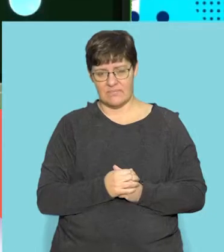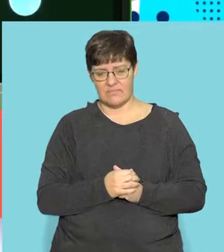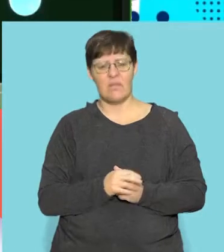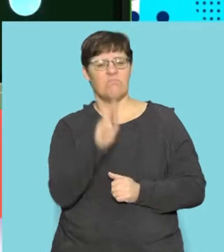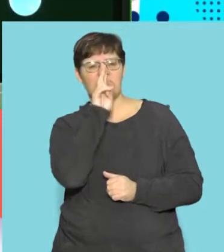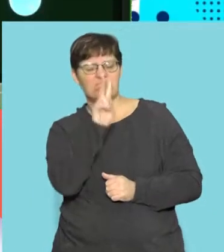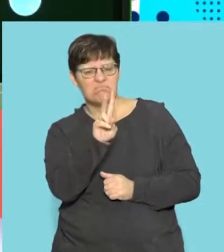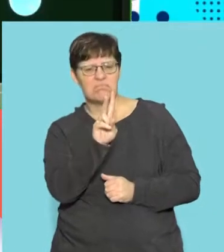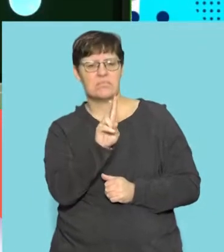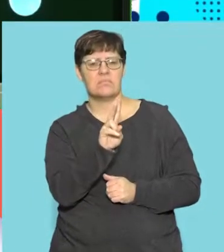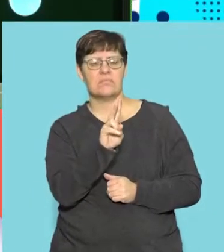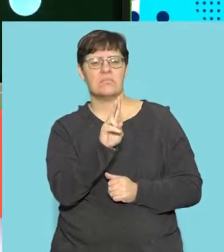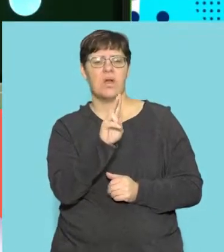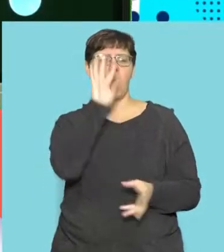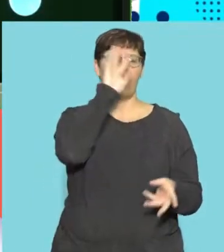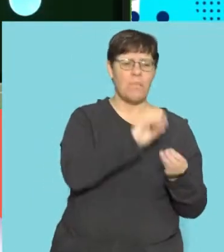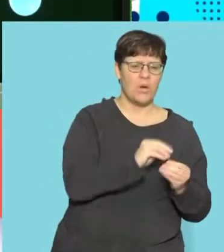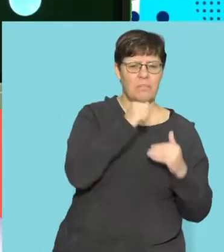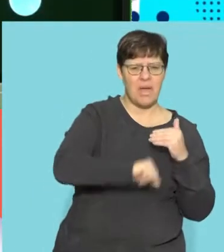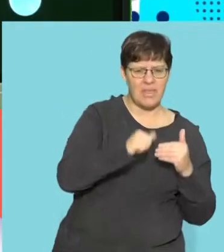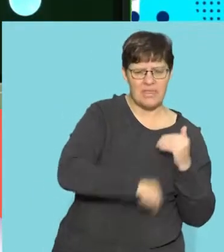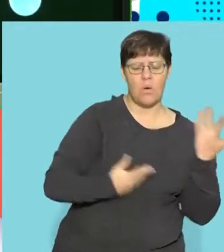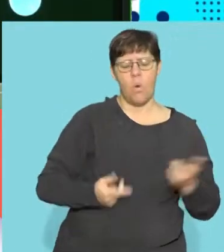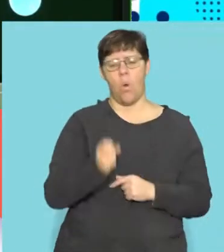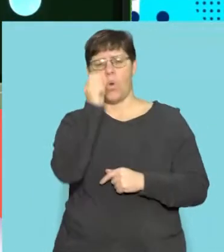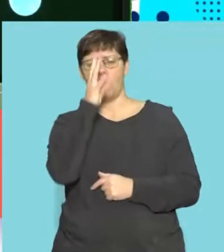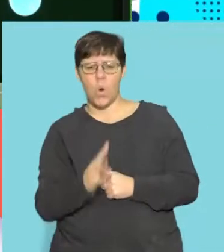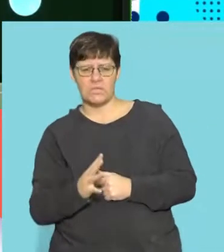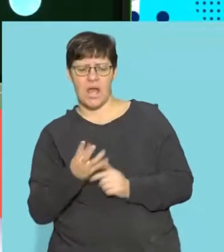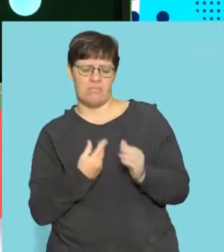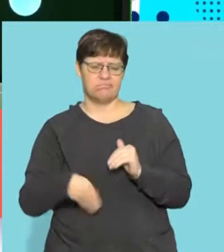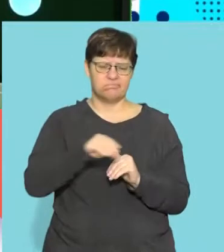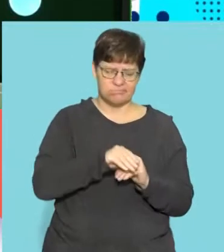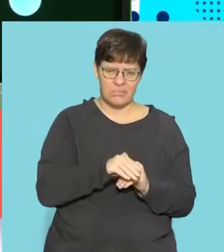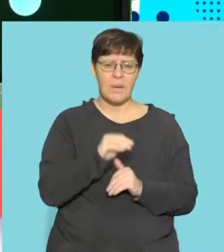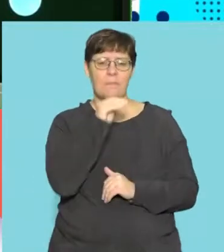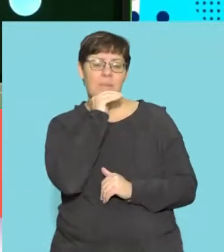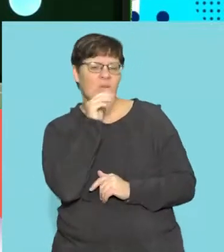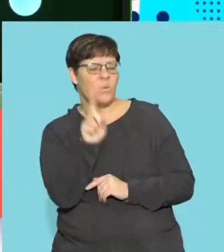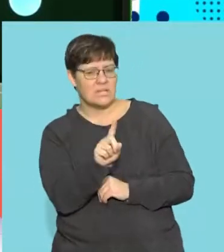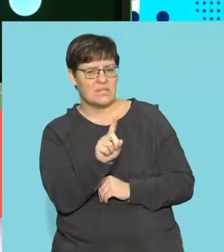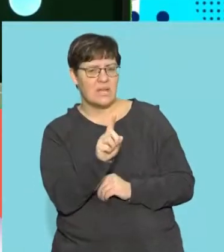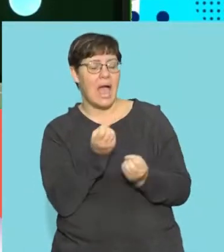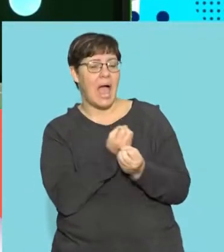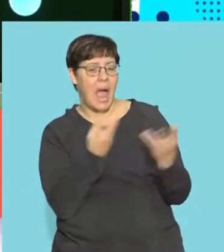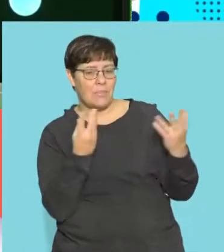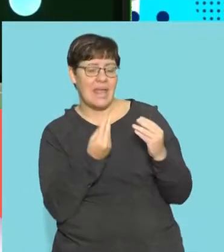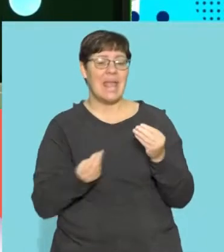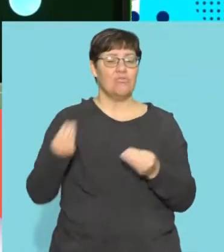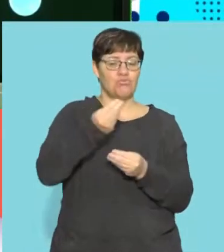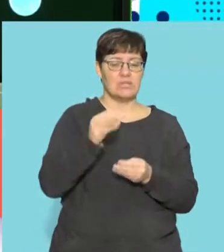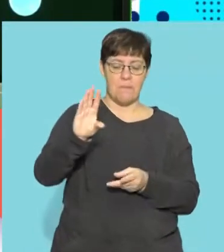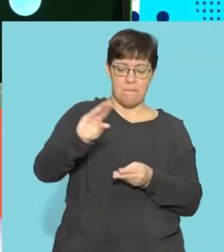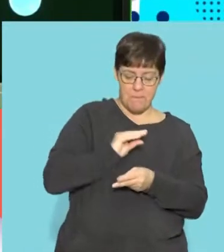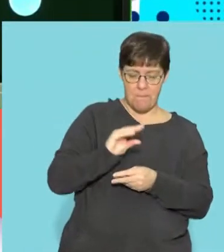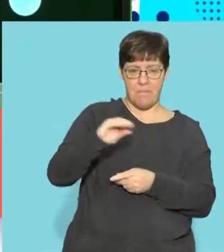be talking about compounded monthly, compounded quarterly. That talks to how often you get the interest